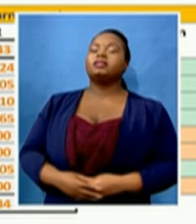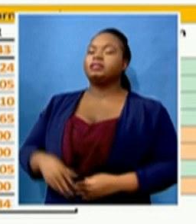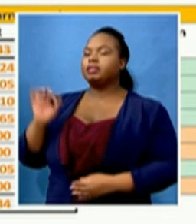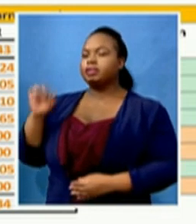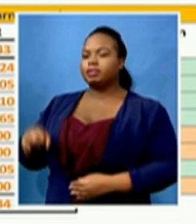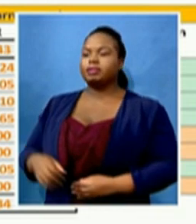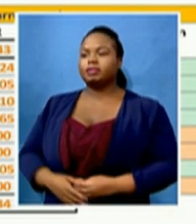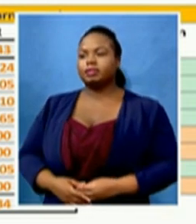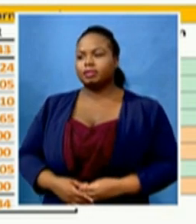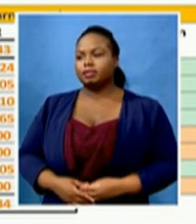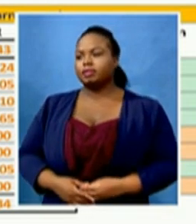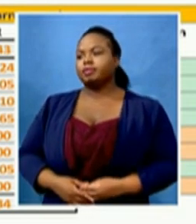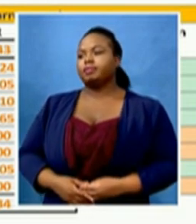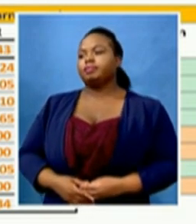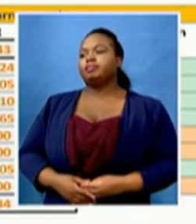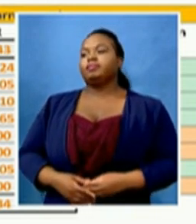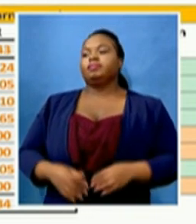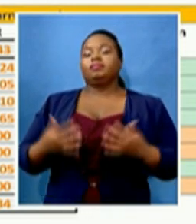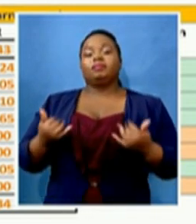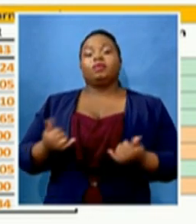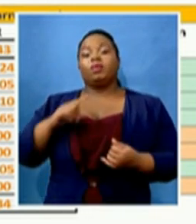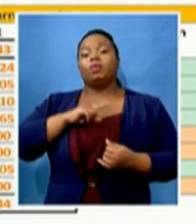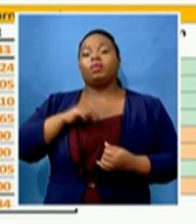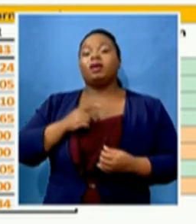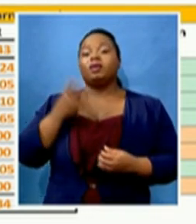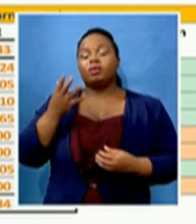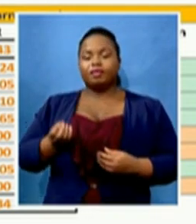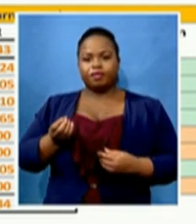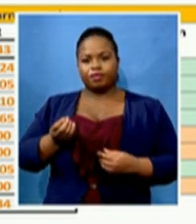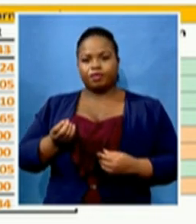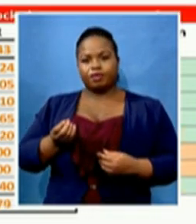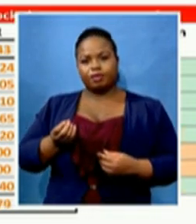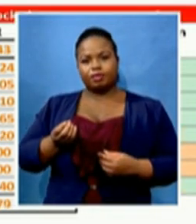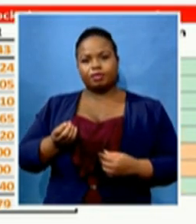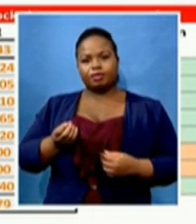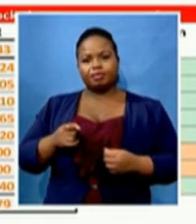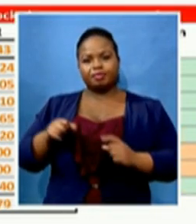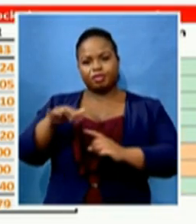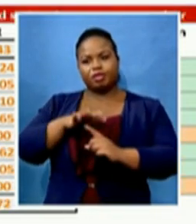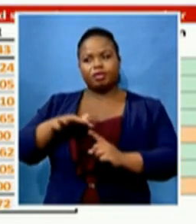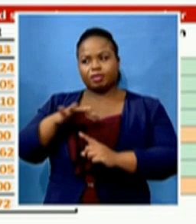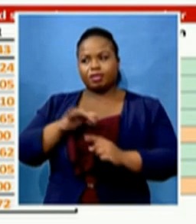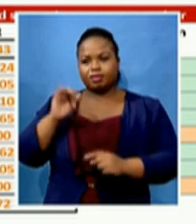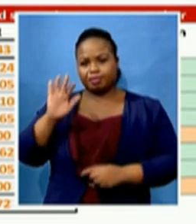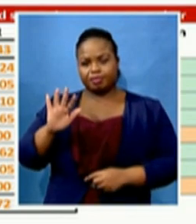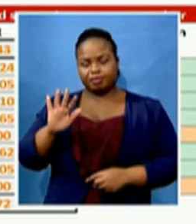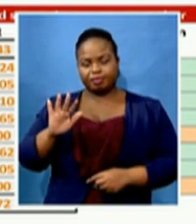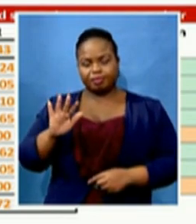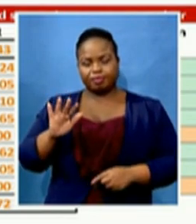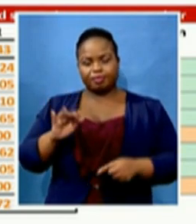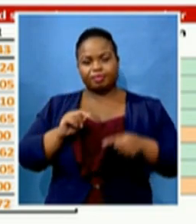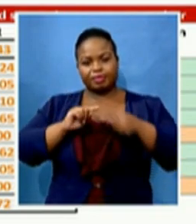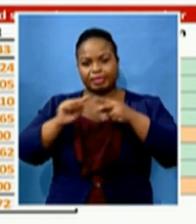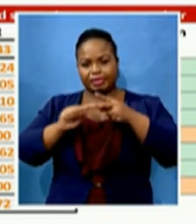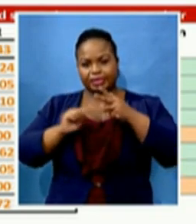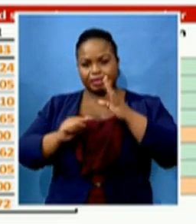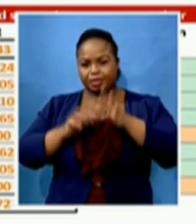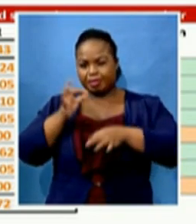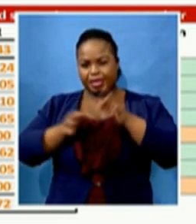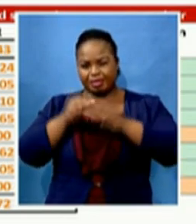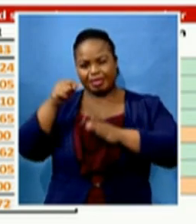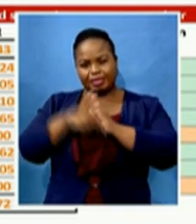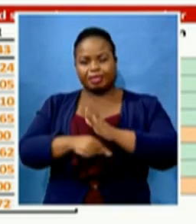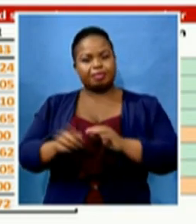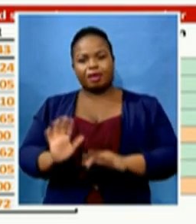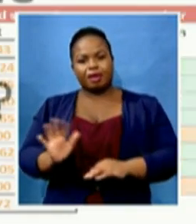the different scenarios. So this, I'm not going to go through them in any detail. So this would just go through what the scenarios are. But